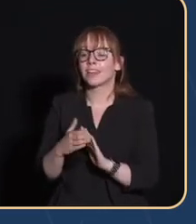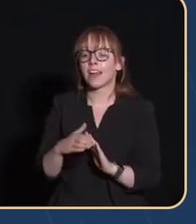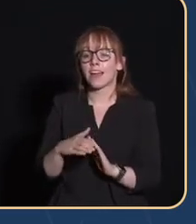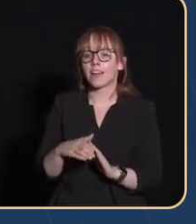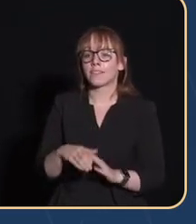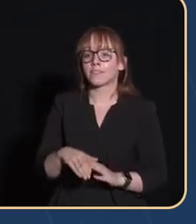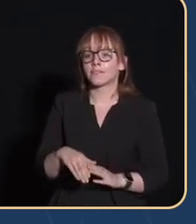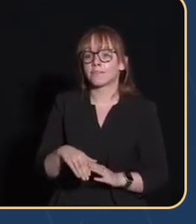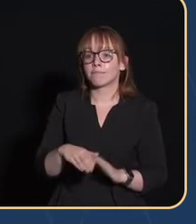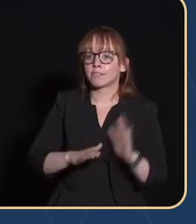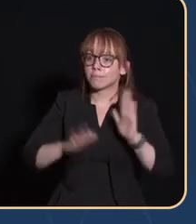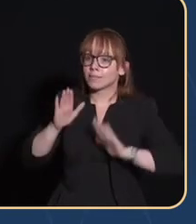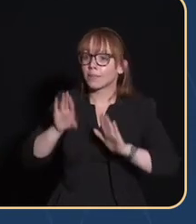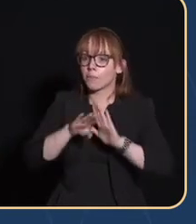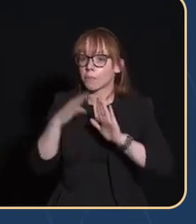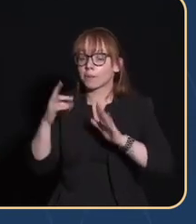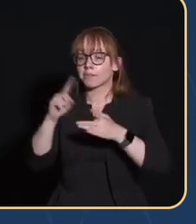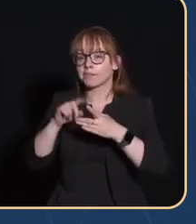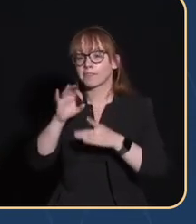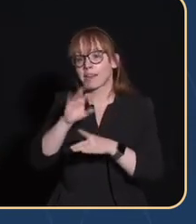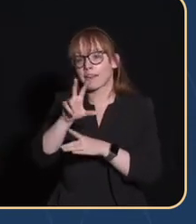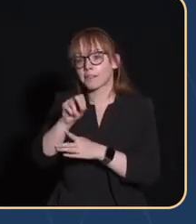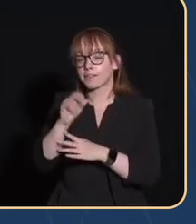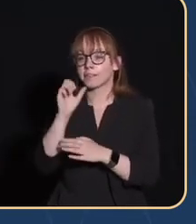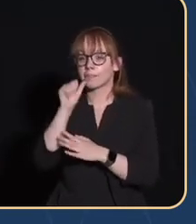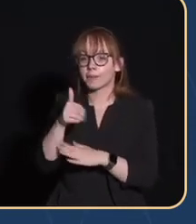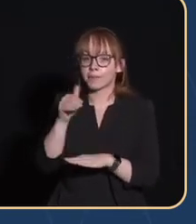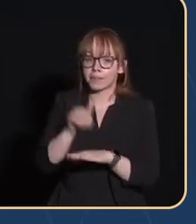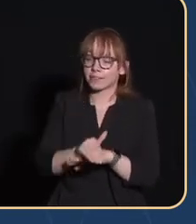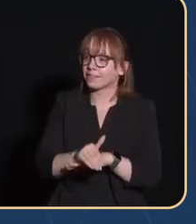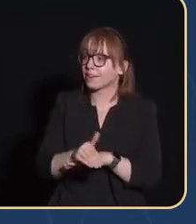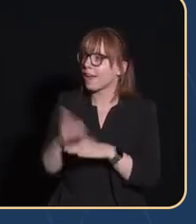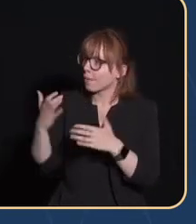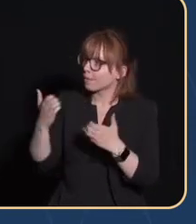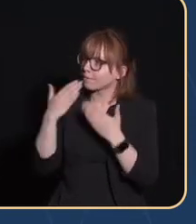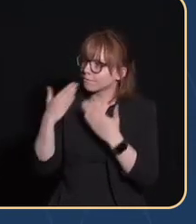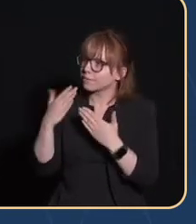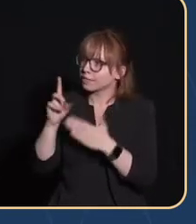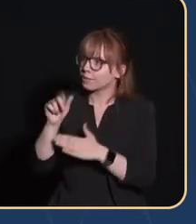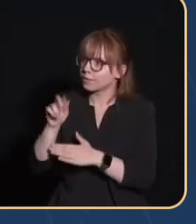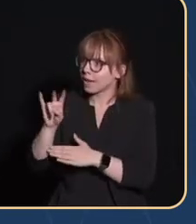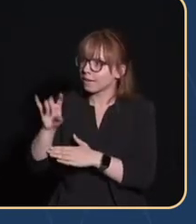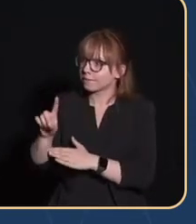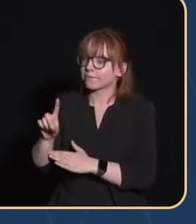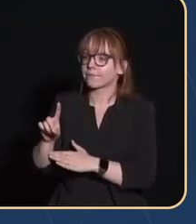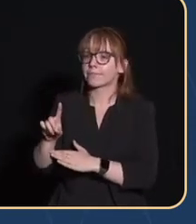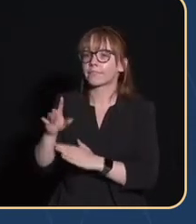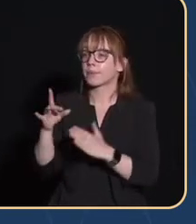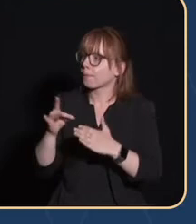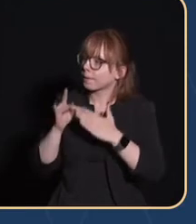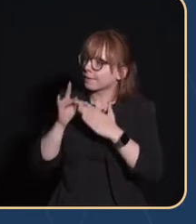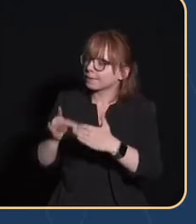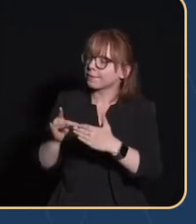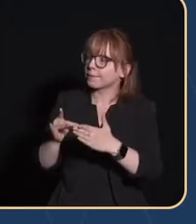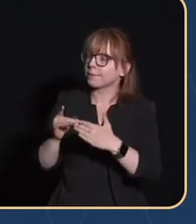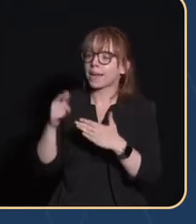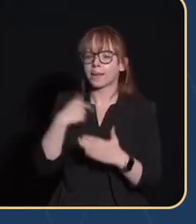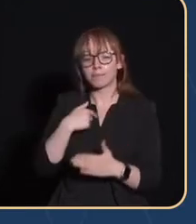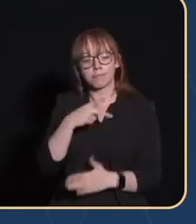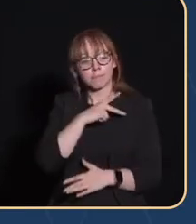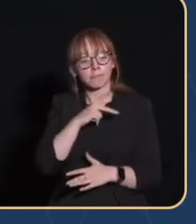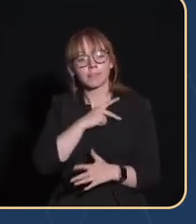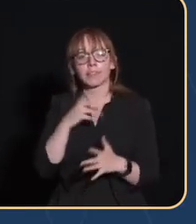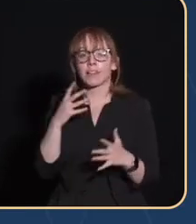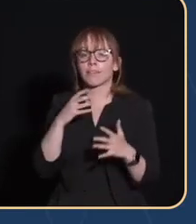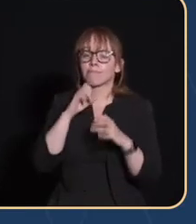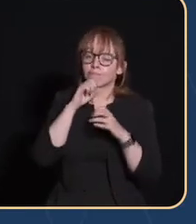until 9:30 tomorrow night. And lastly, David, I want to thank you for your leadership in the foundation. I have personally loved being